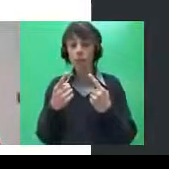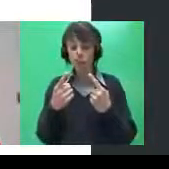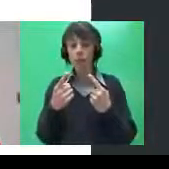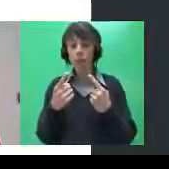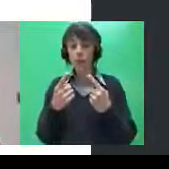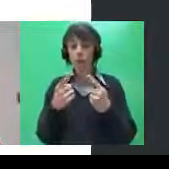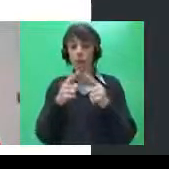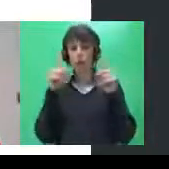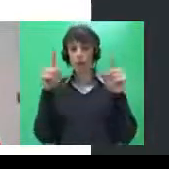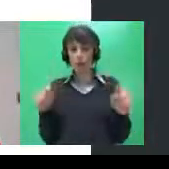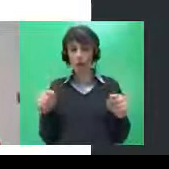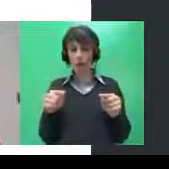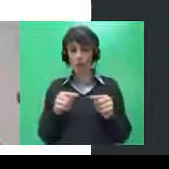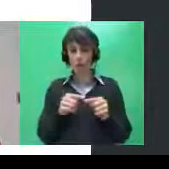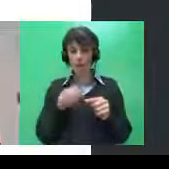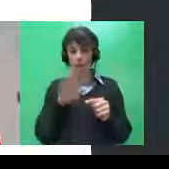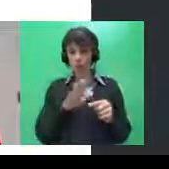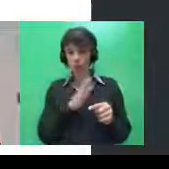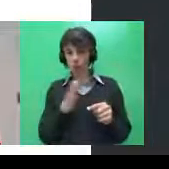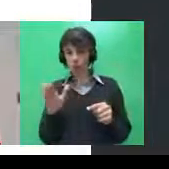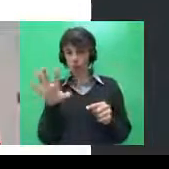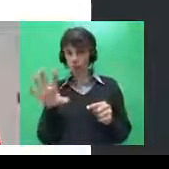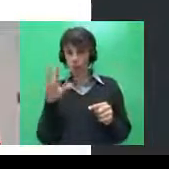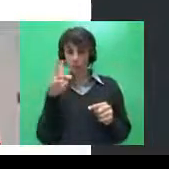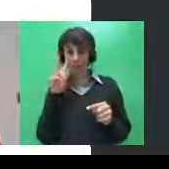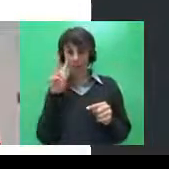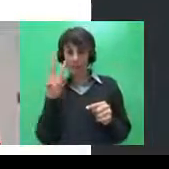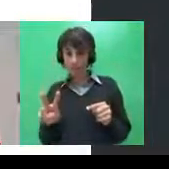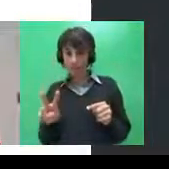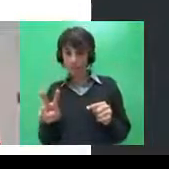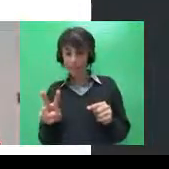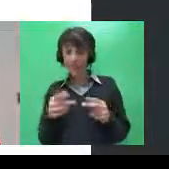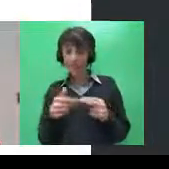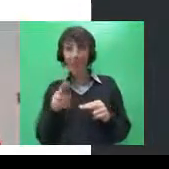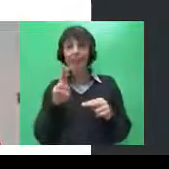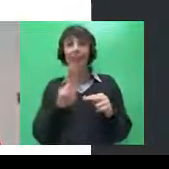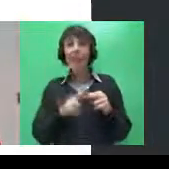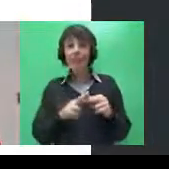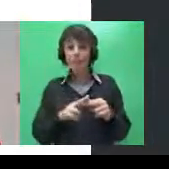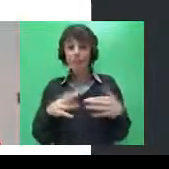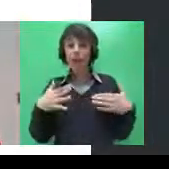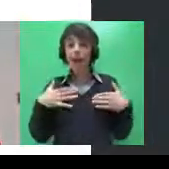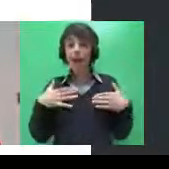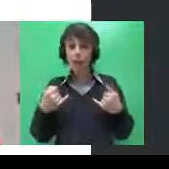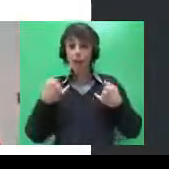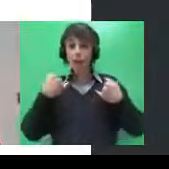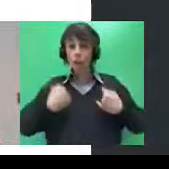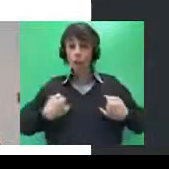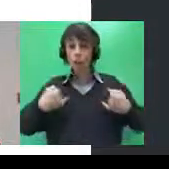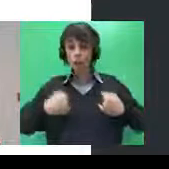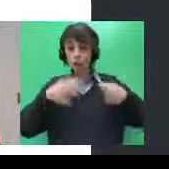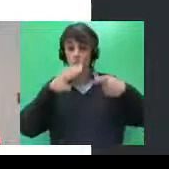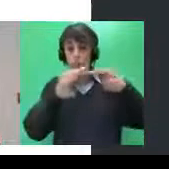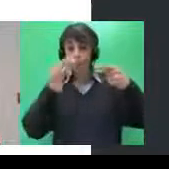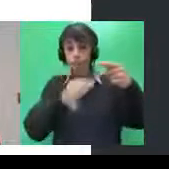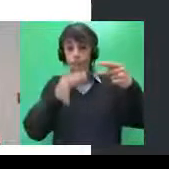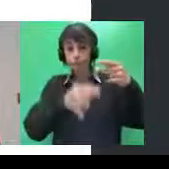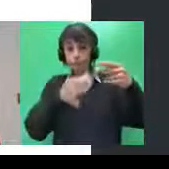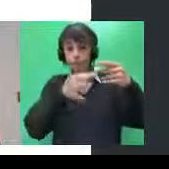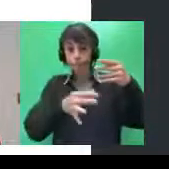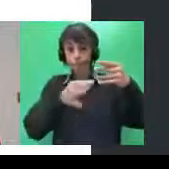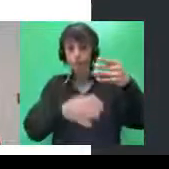shows, is that the more impairments you have, the less likely you are to be active. So as you can see there's